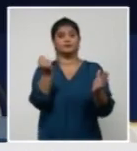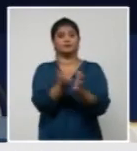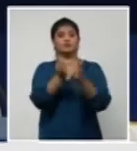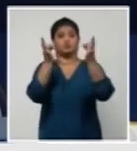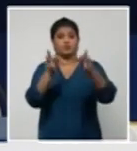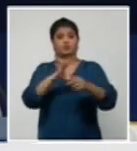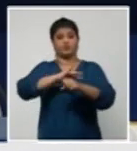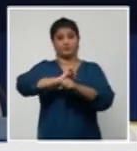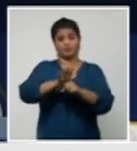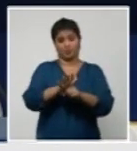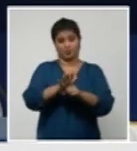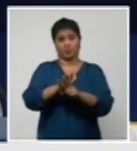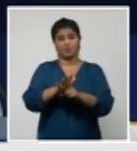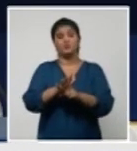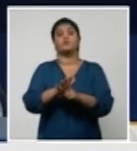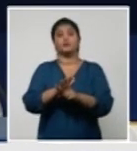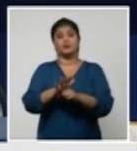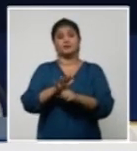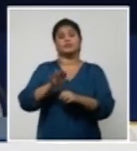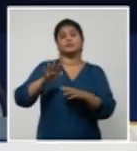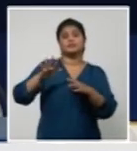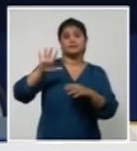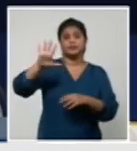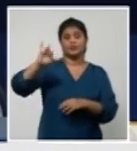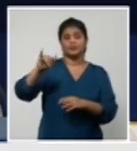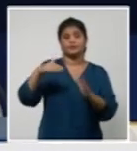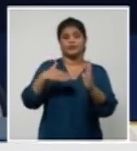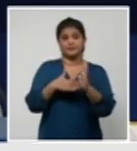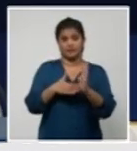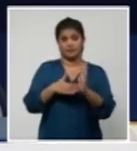3,830,010 confirmed cases, and